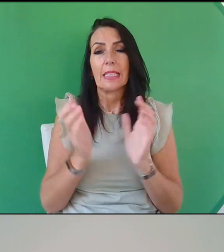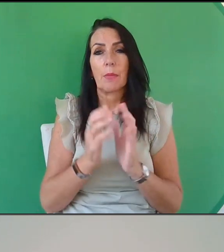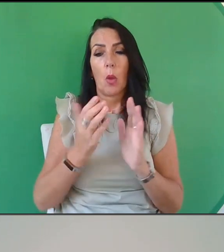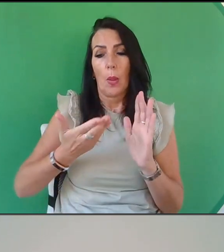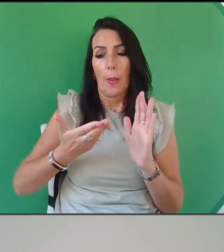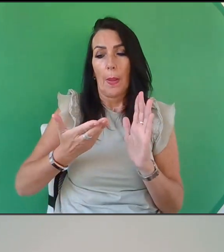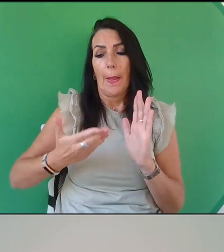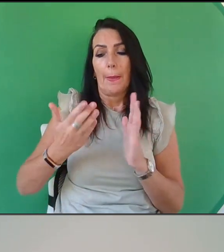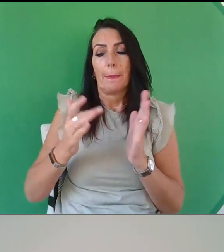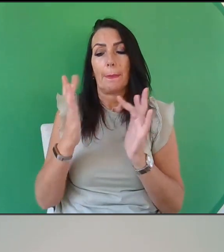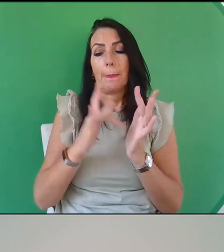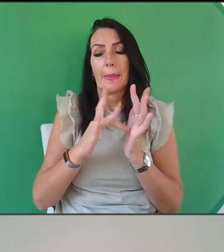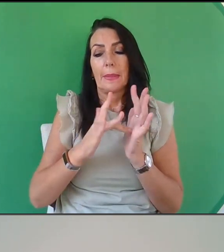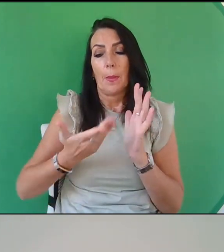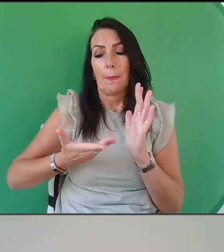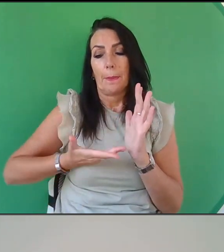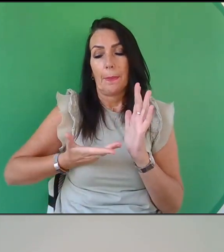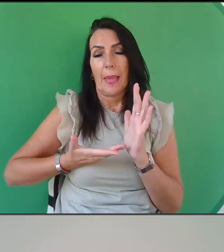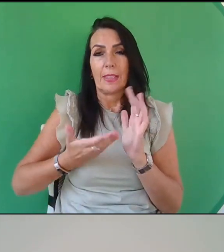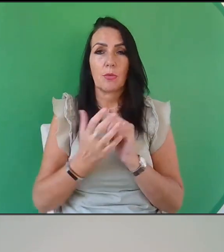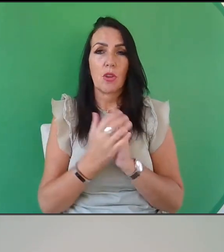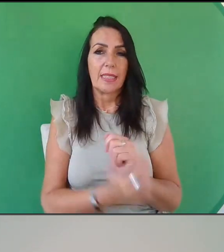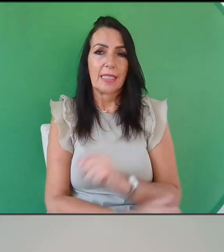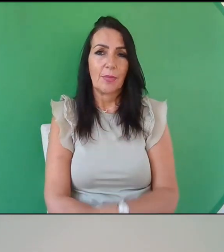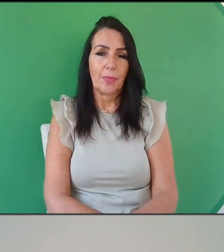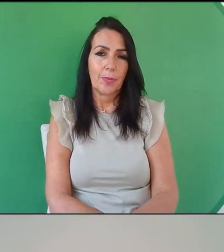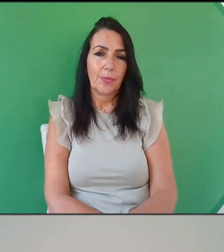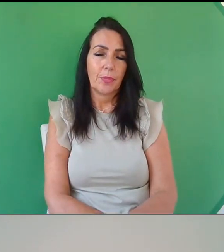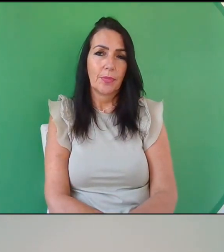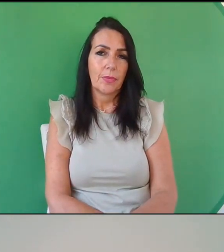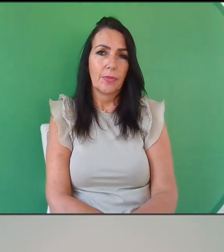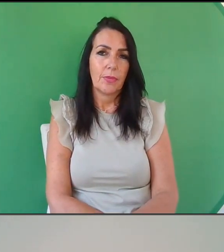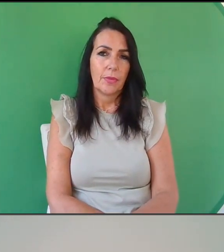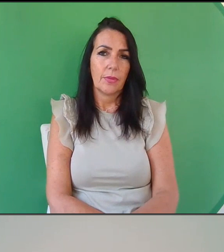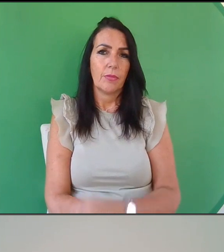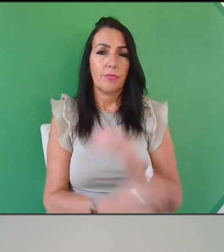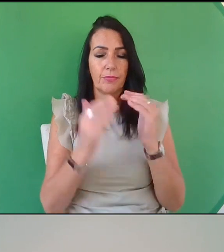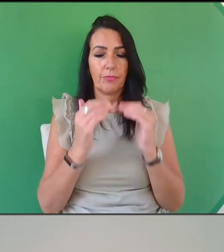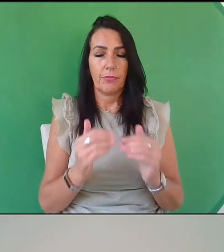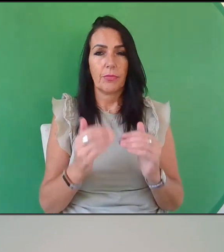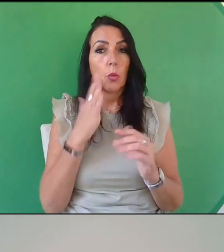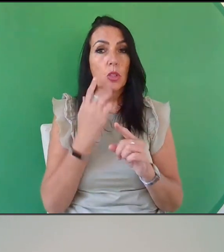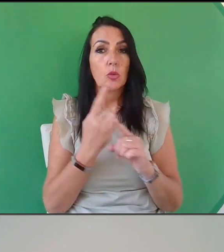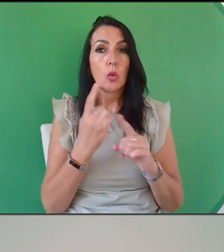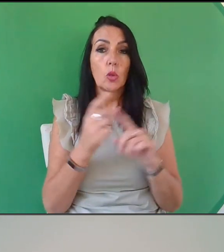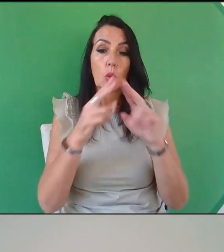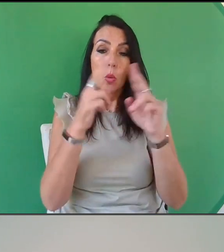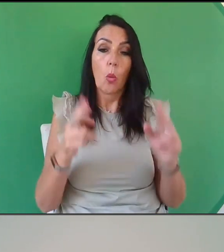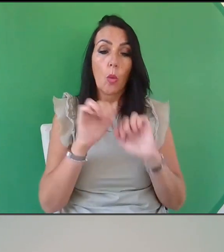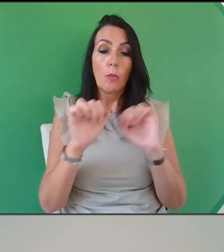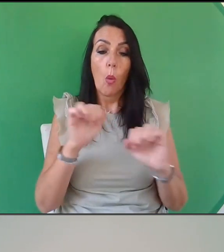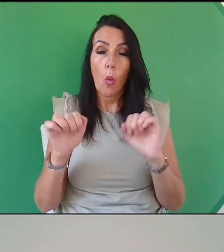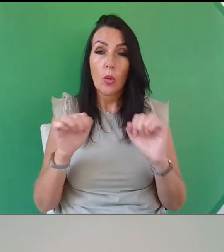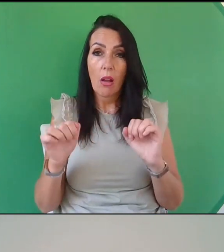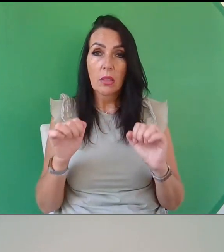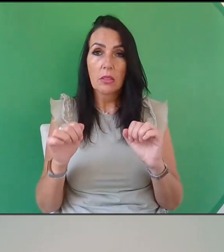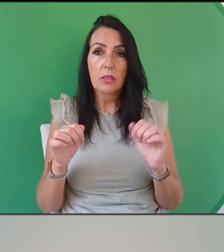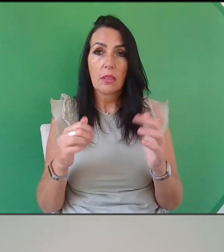so thank you for that. And the next question is, when talking to homeowners, are organisations